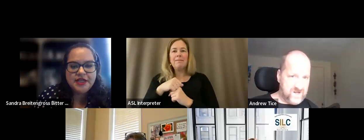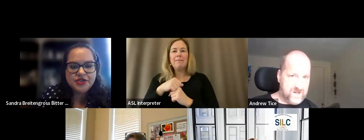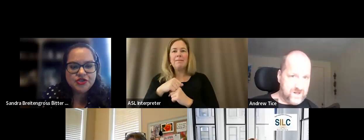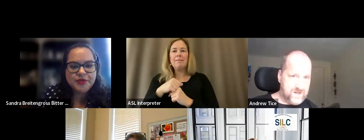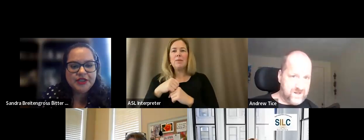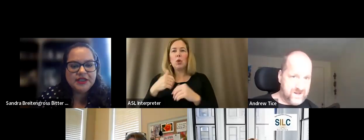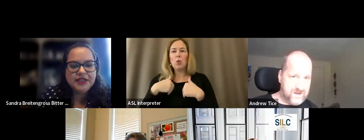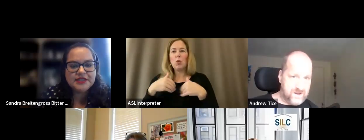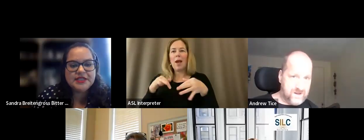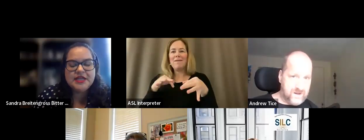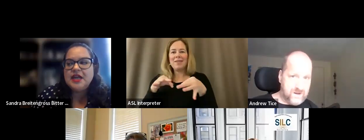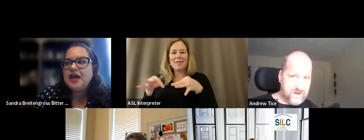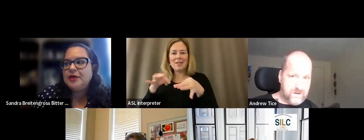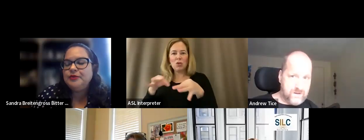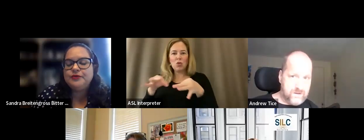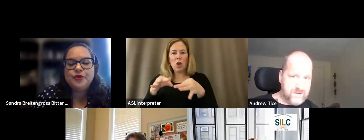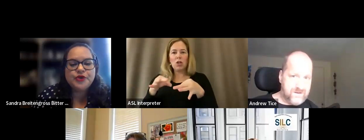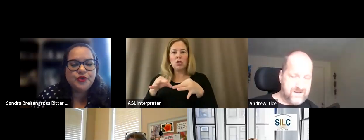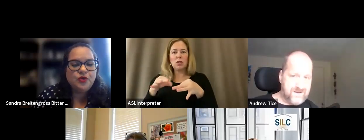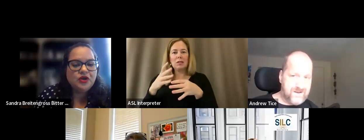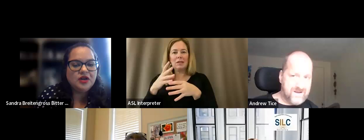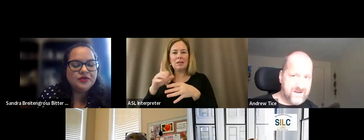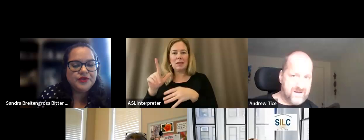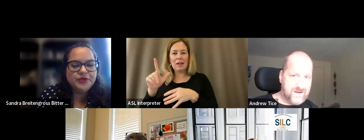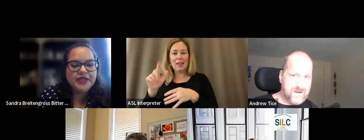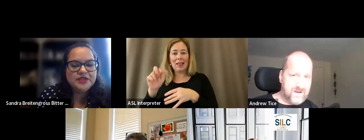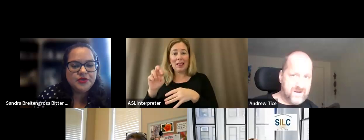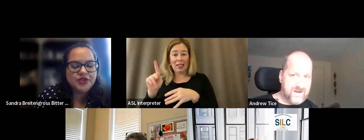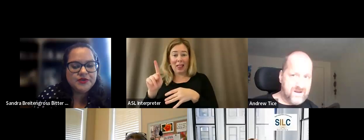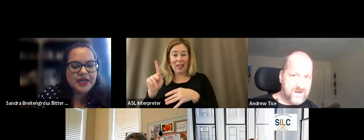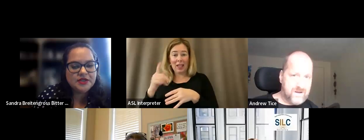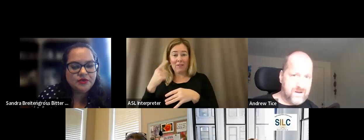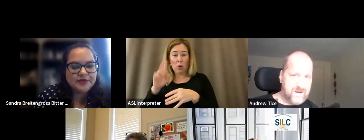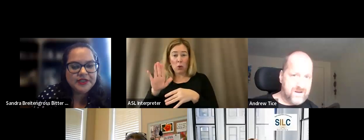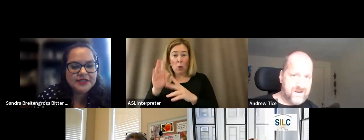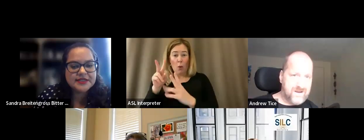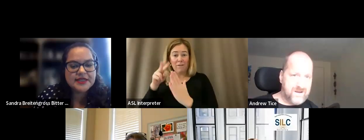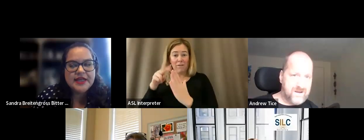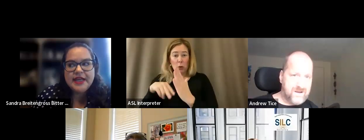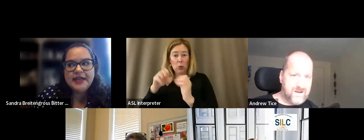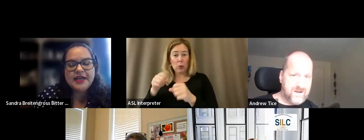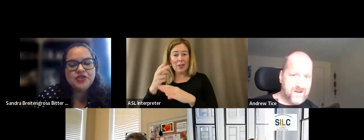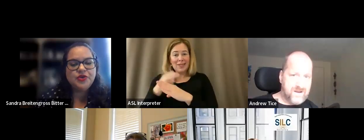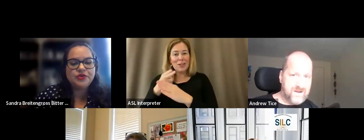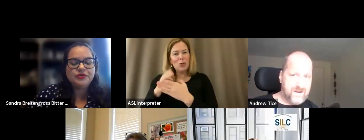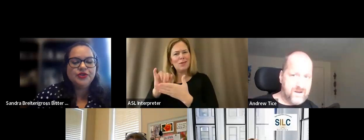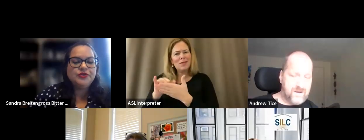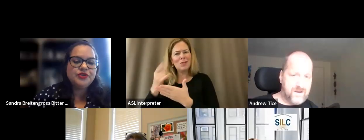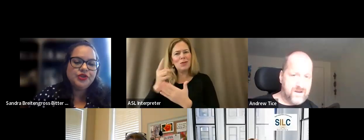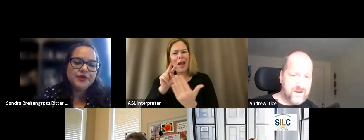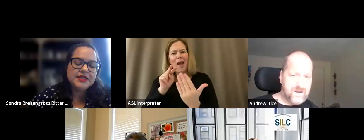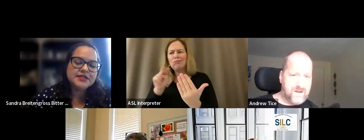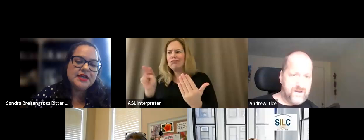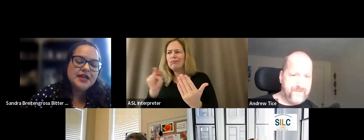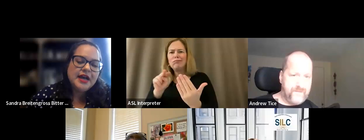instructions and the instrument linked for your viewing, so you can use that as a reference. And as you go through,